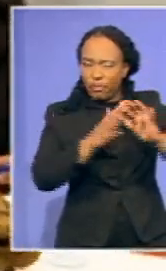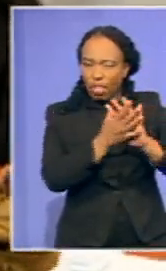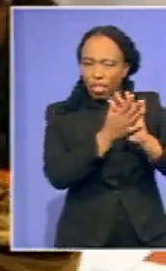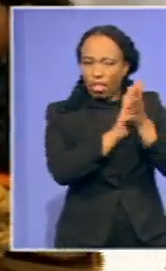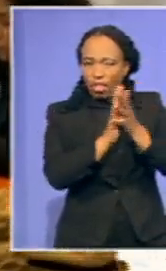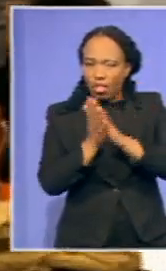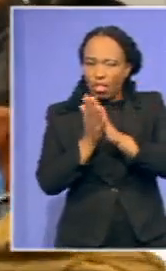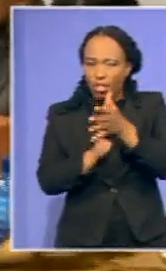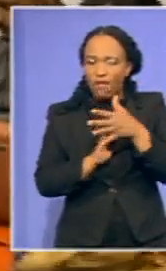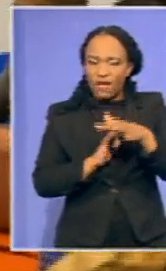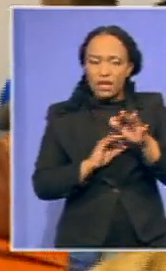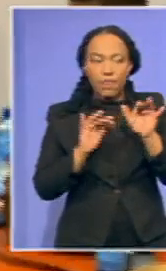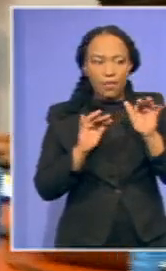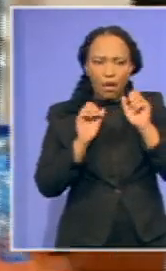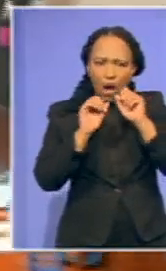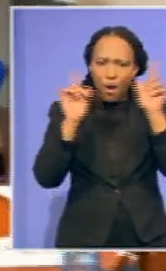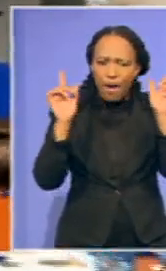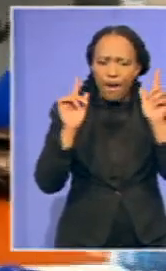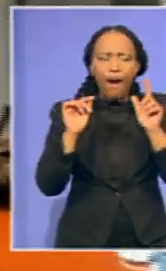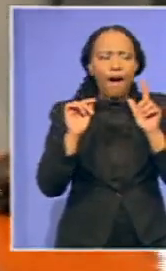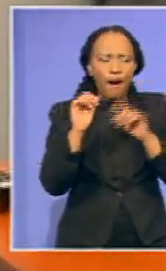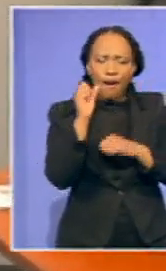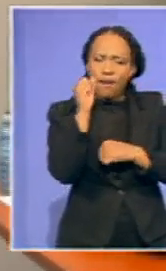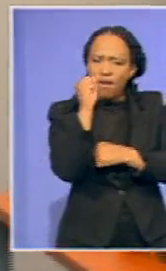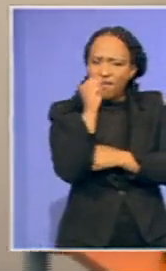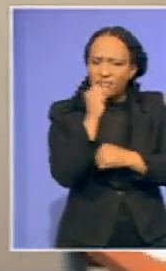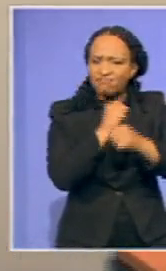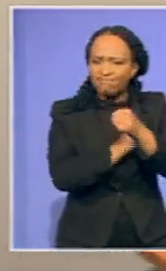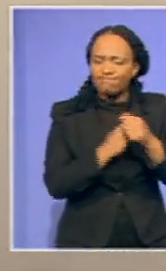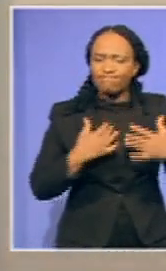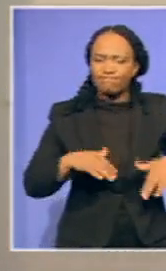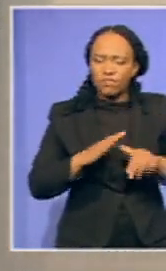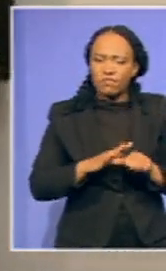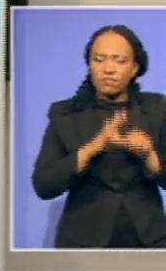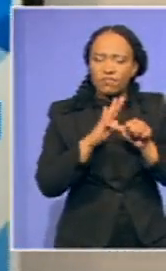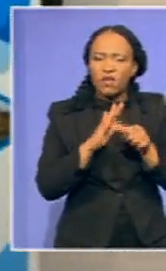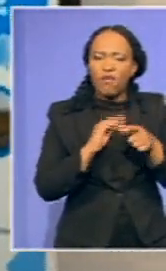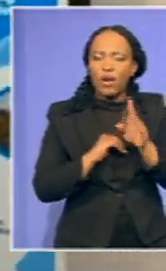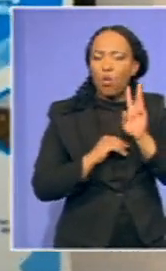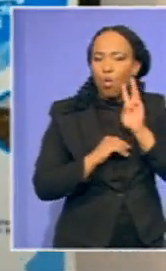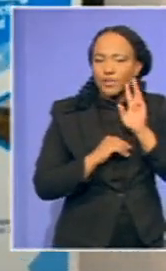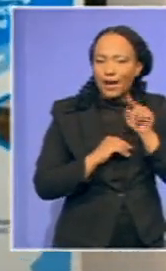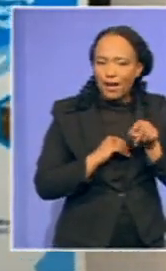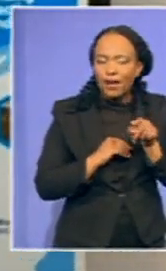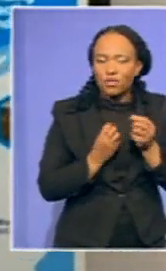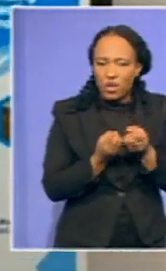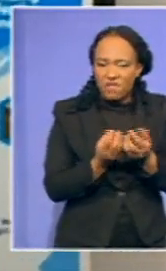of infrastructure that is so essential for the provision of water. People now know, they understand